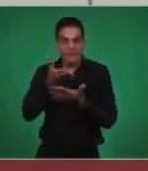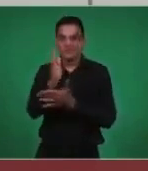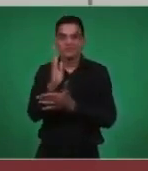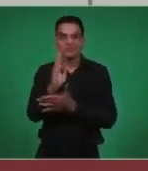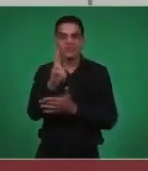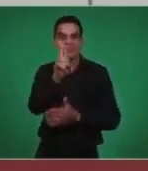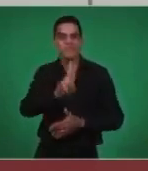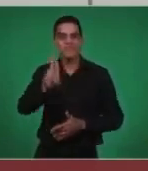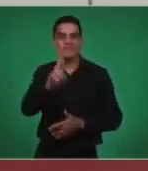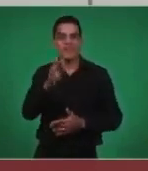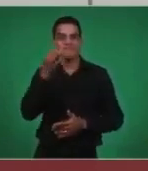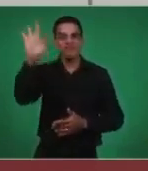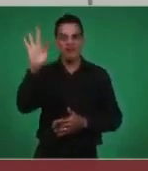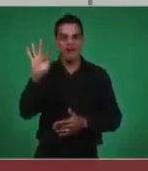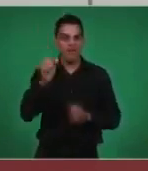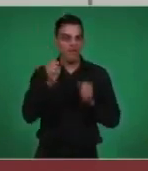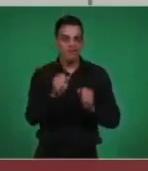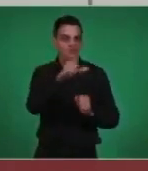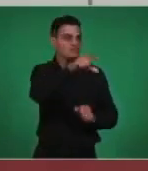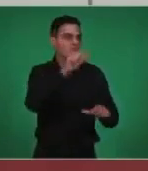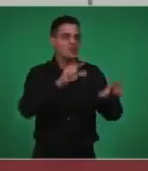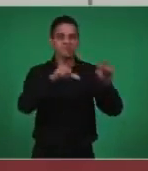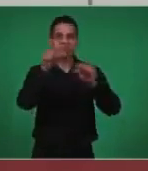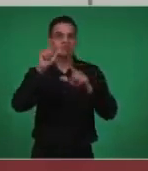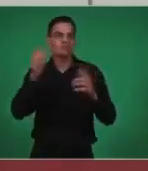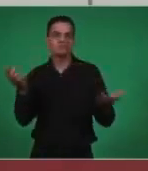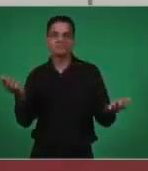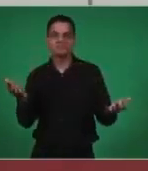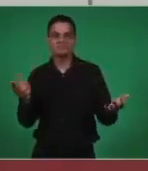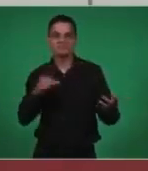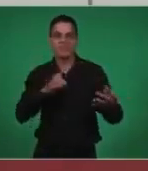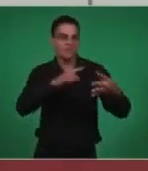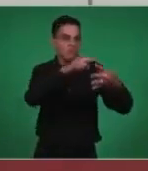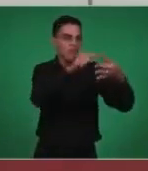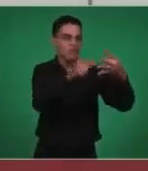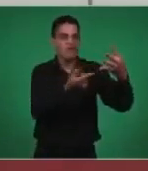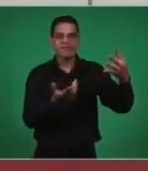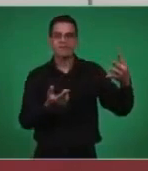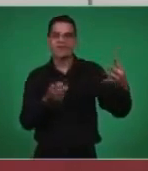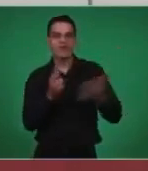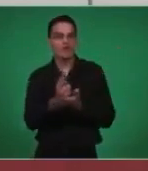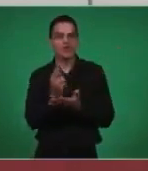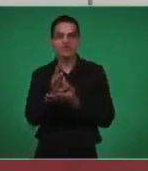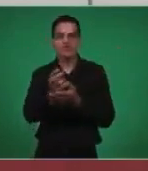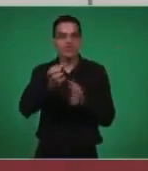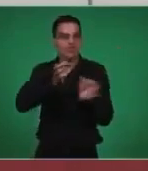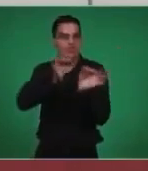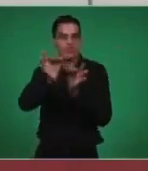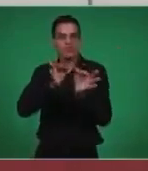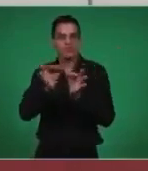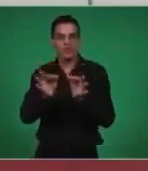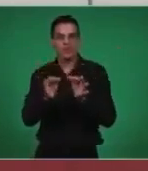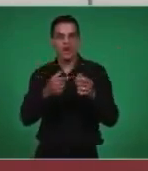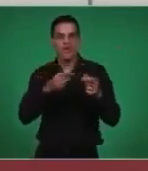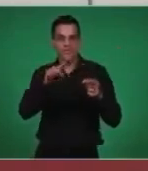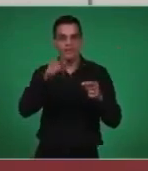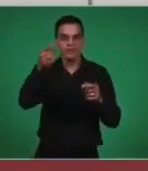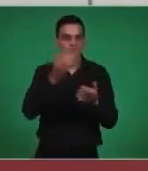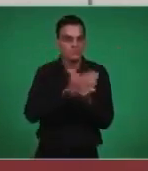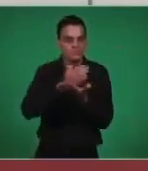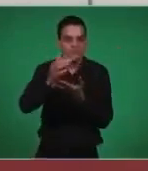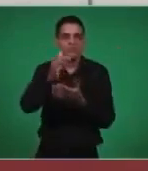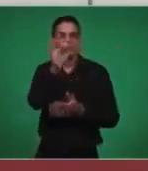she went to college, she was able to choose whatever school she wanted. And she kept all organized. She went to college.